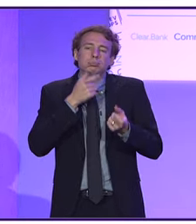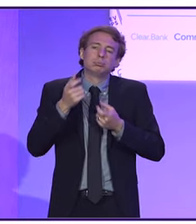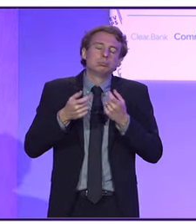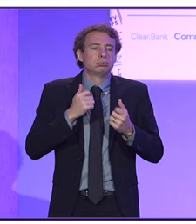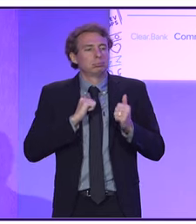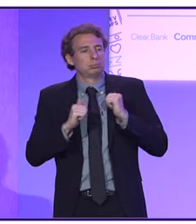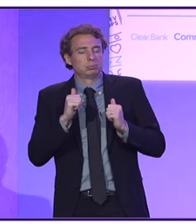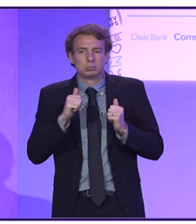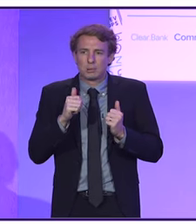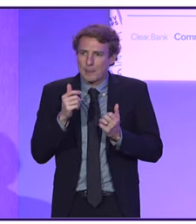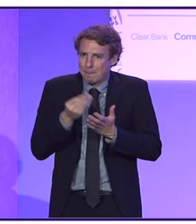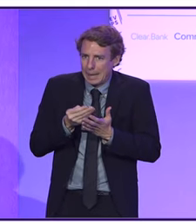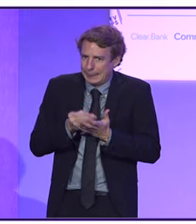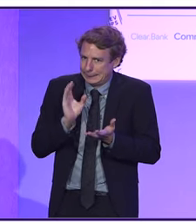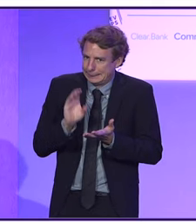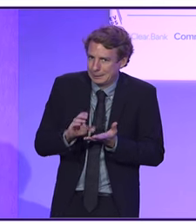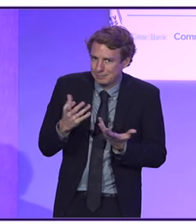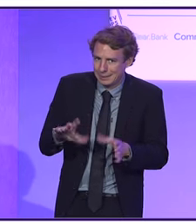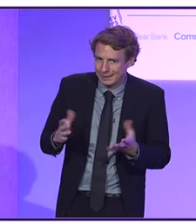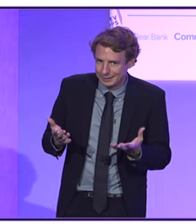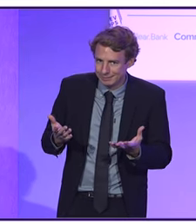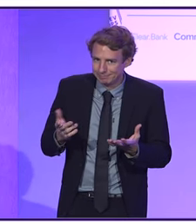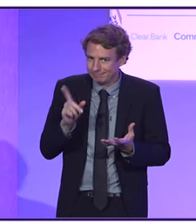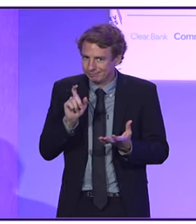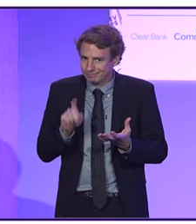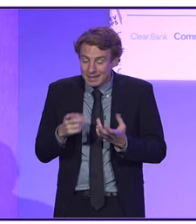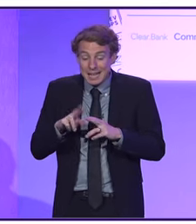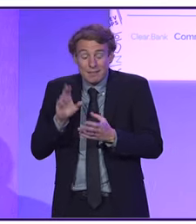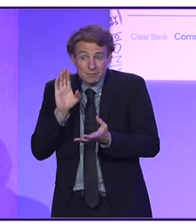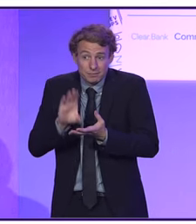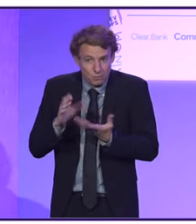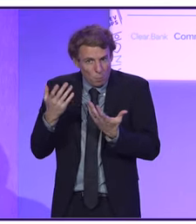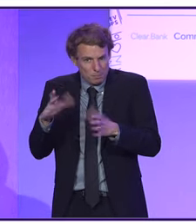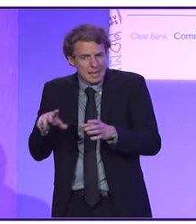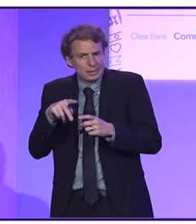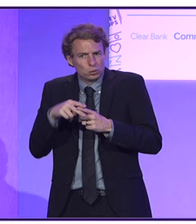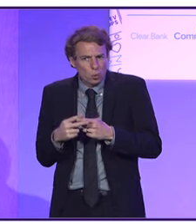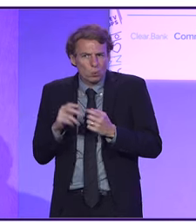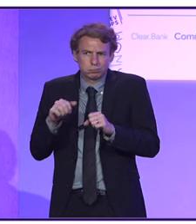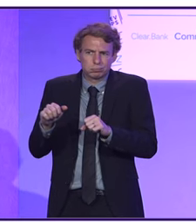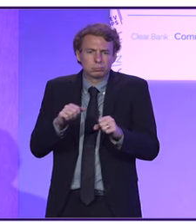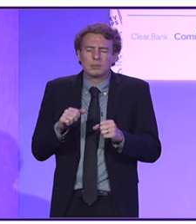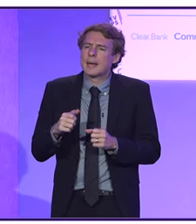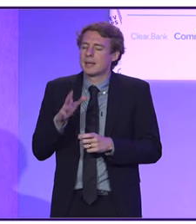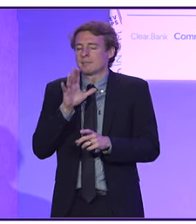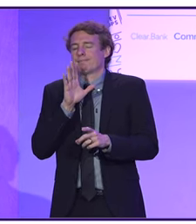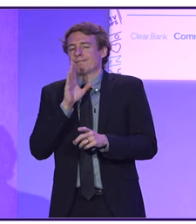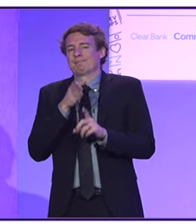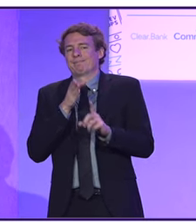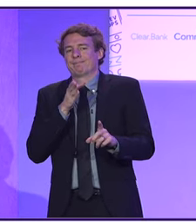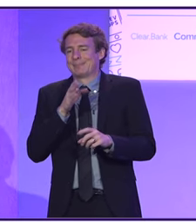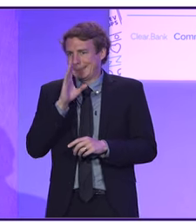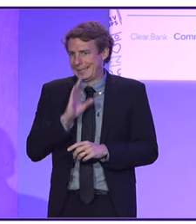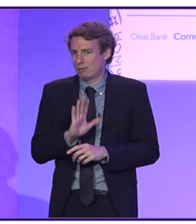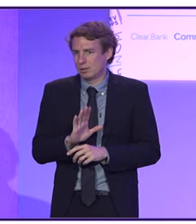I'm going to put some developer time on making it easier for my customers to save costs. That means they're serious about it. If they haven't done this, then as a general rule, as a